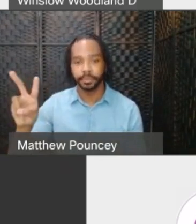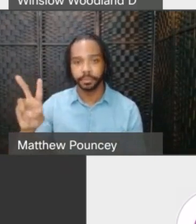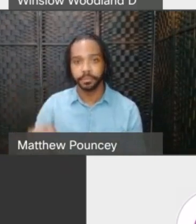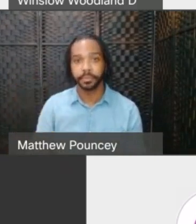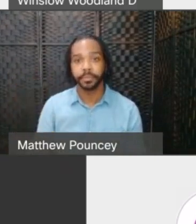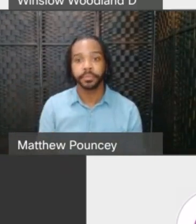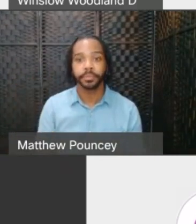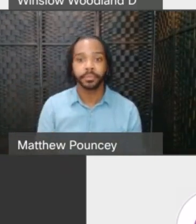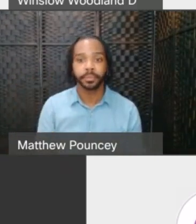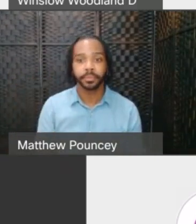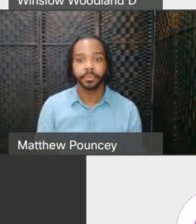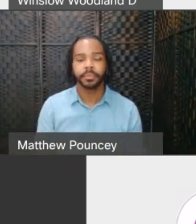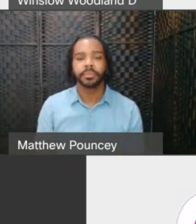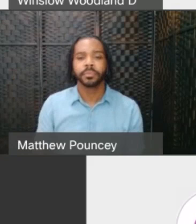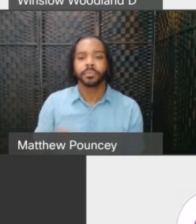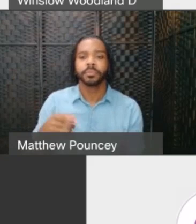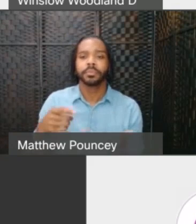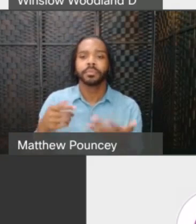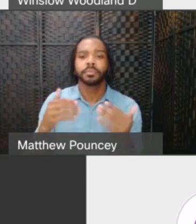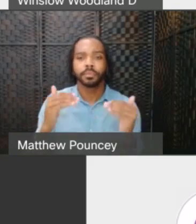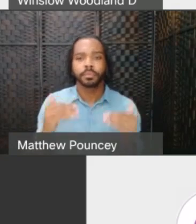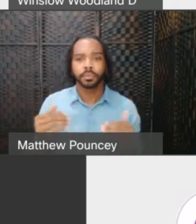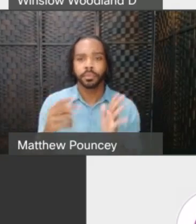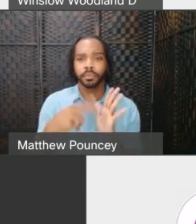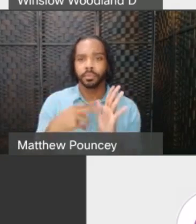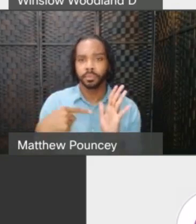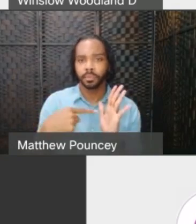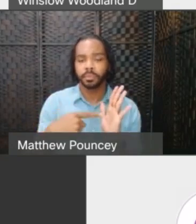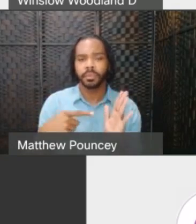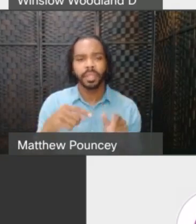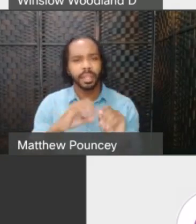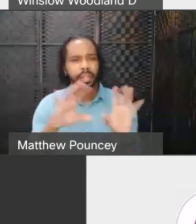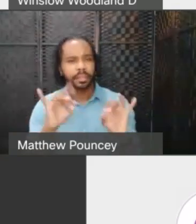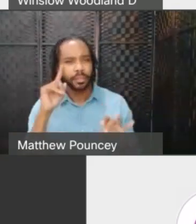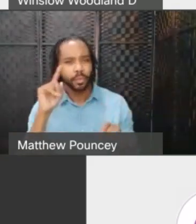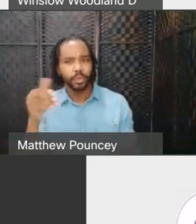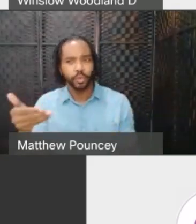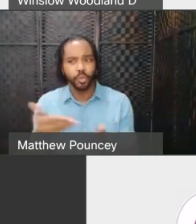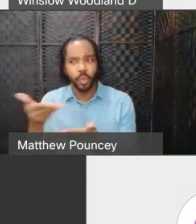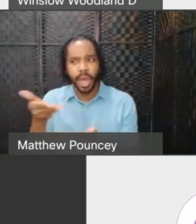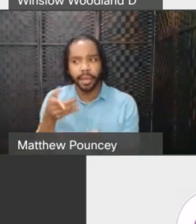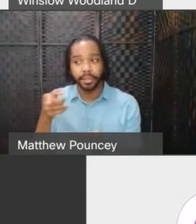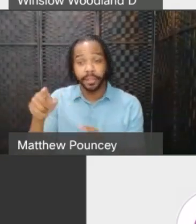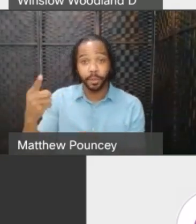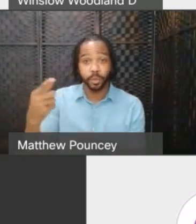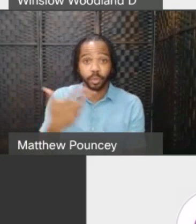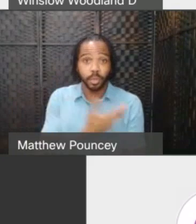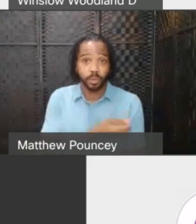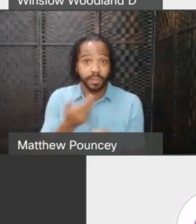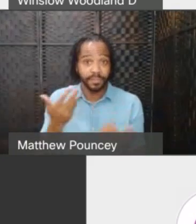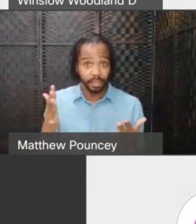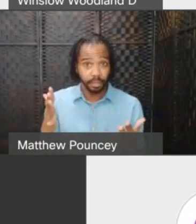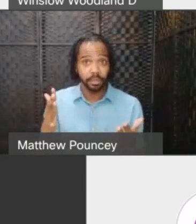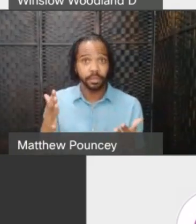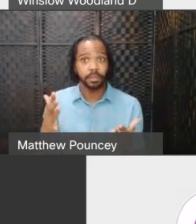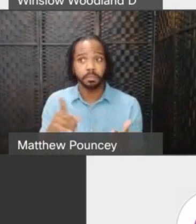We need clearance on new hires. If someone had their first dose before hire and shows proof, does that mean they cannot be hired